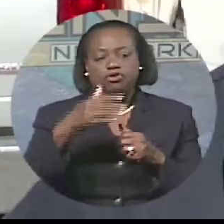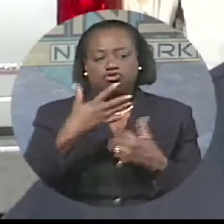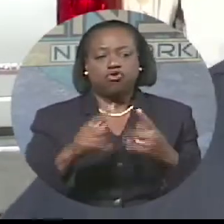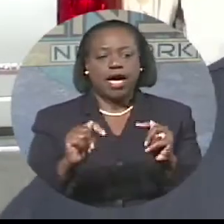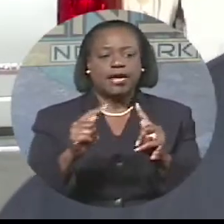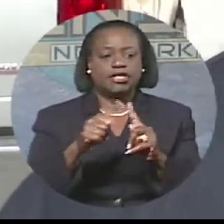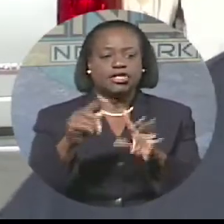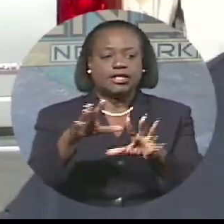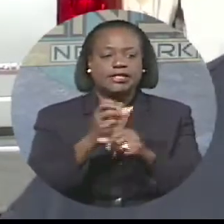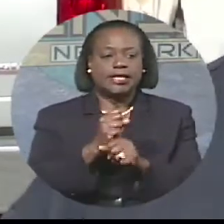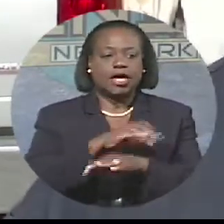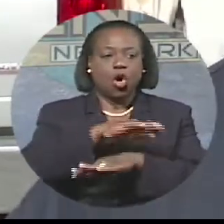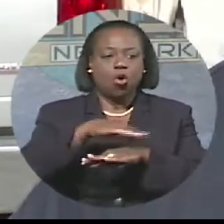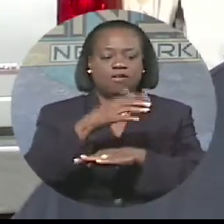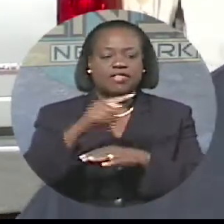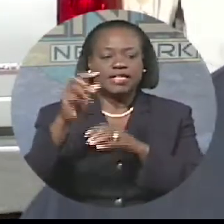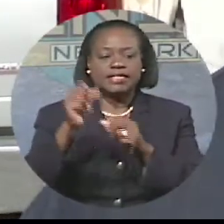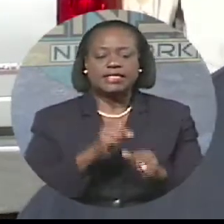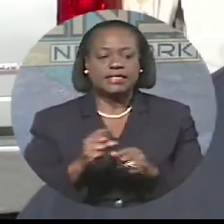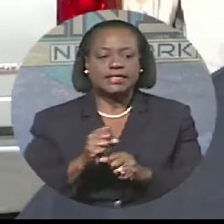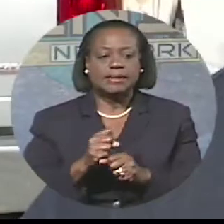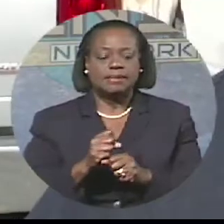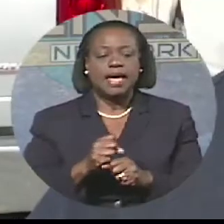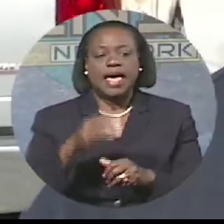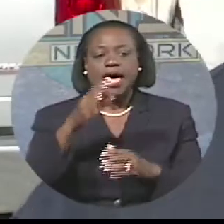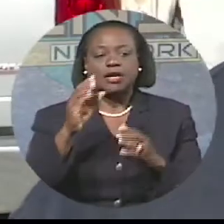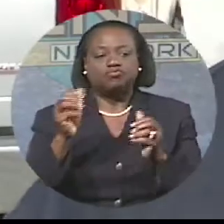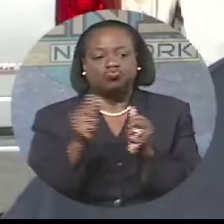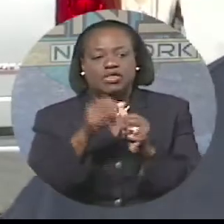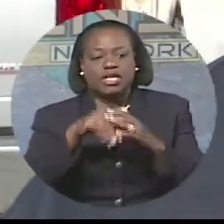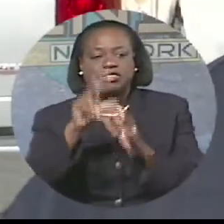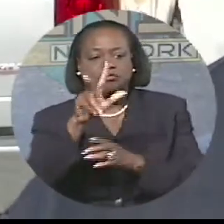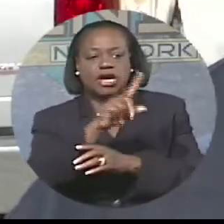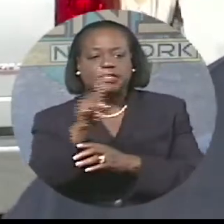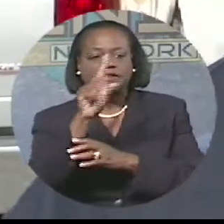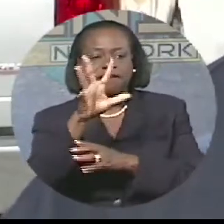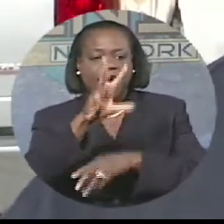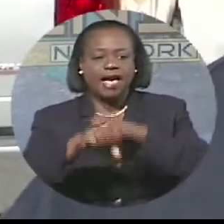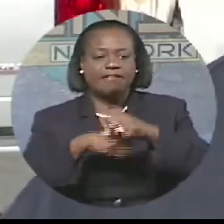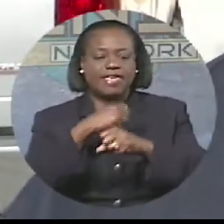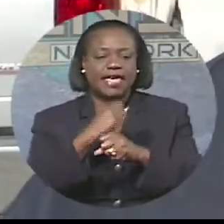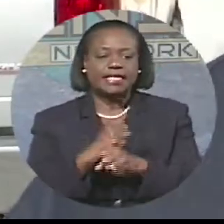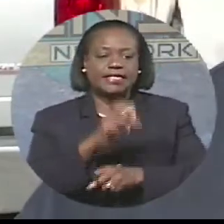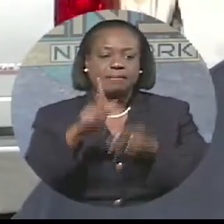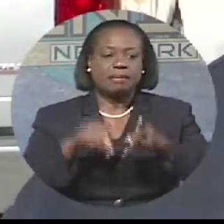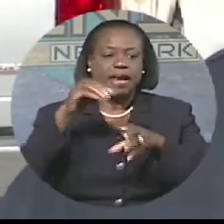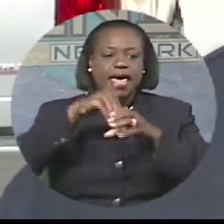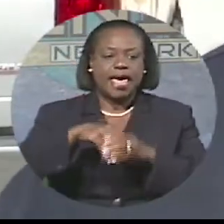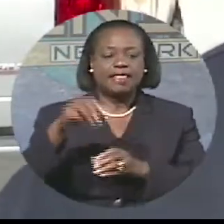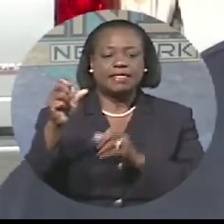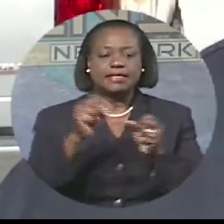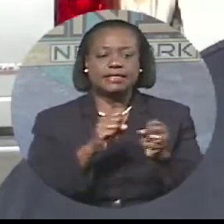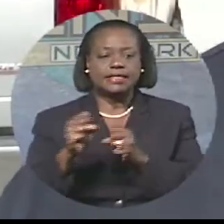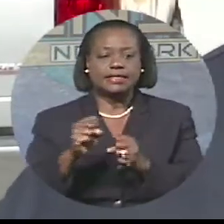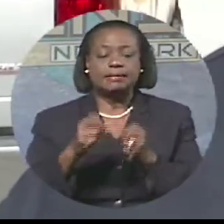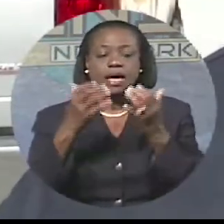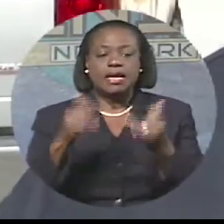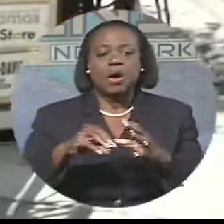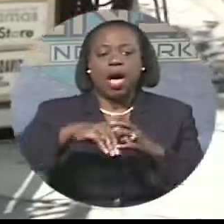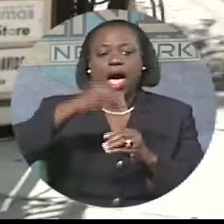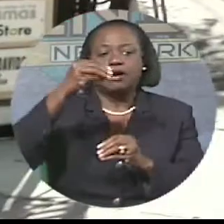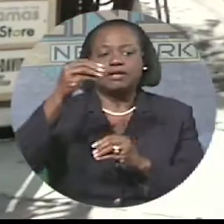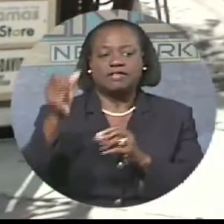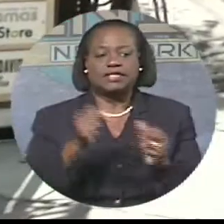take over the system, and then eventually within three to five years, those who are actually in the system are now out of the